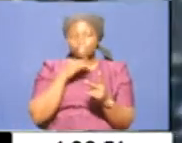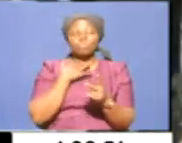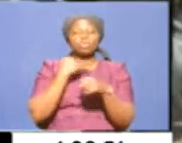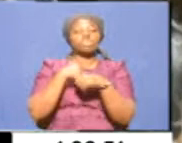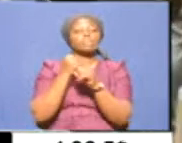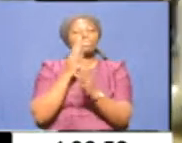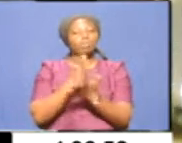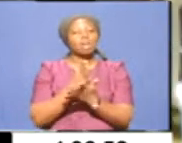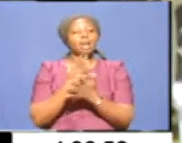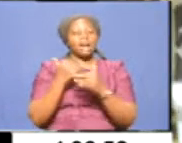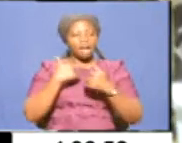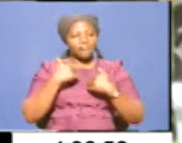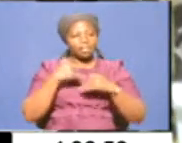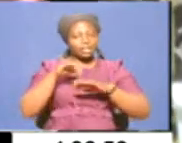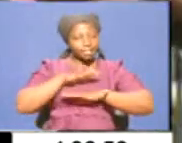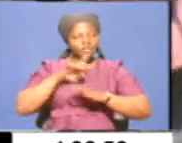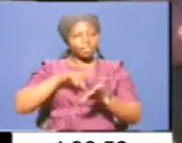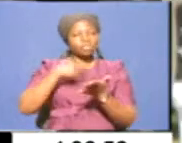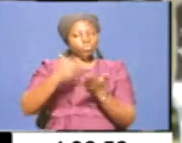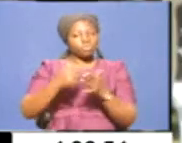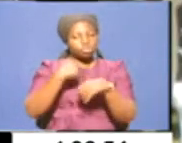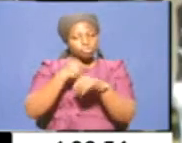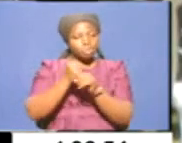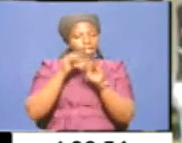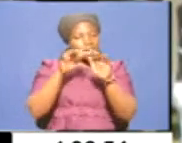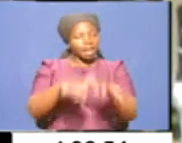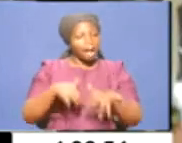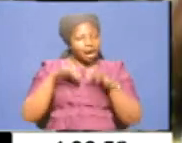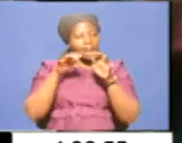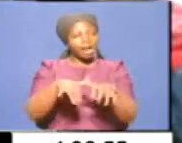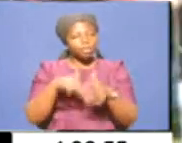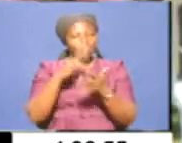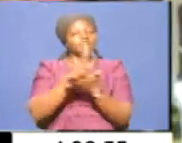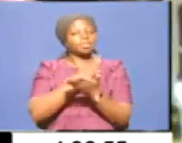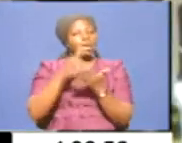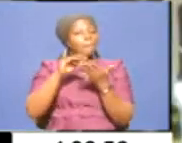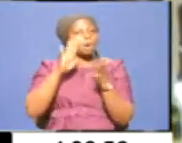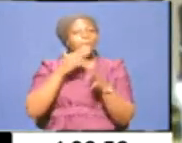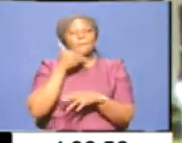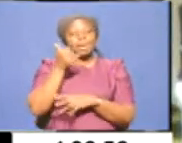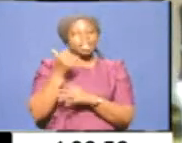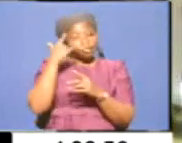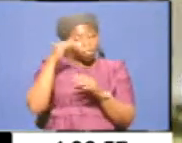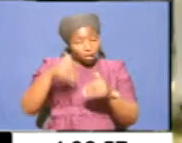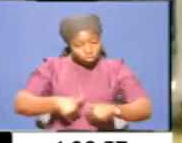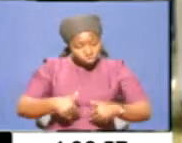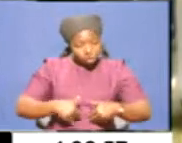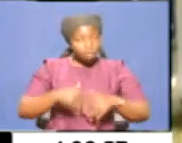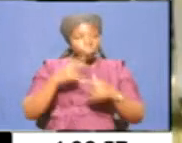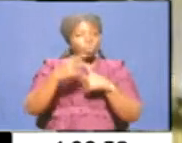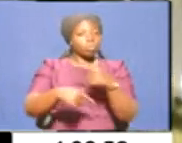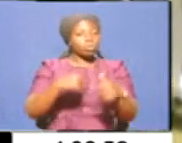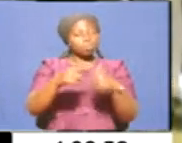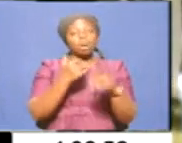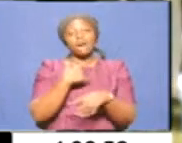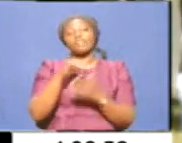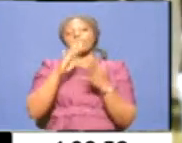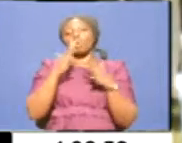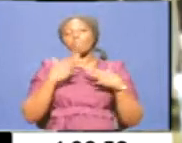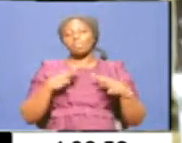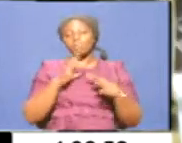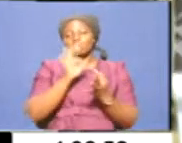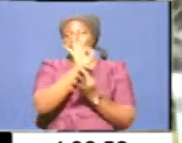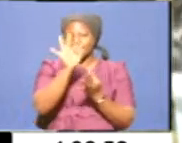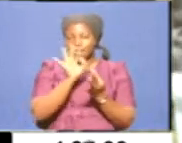enough resources to make agricultural sector more attractive to the youth so that then we can actually continue to have more people and specifically the